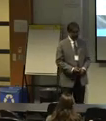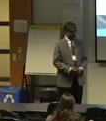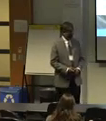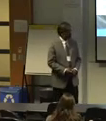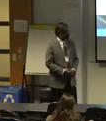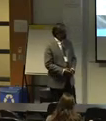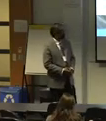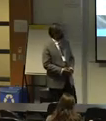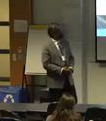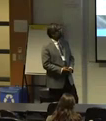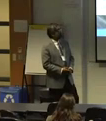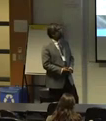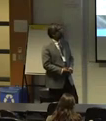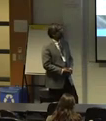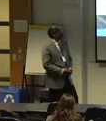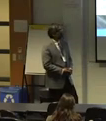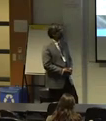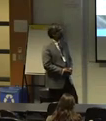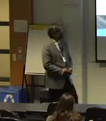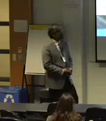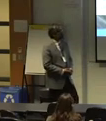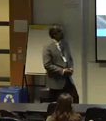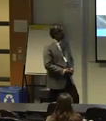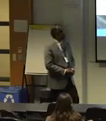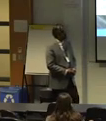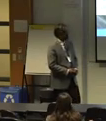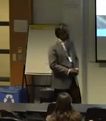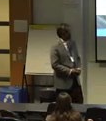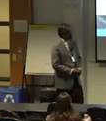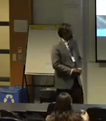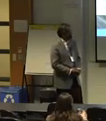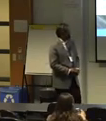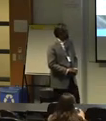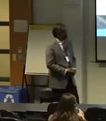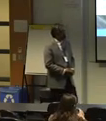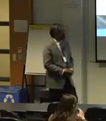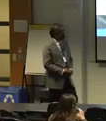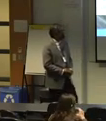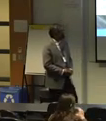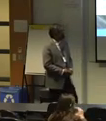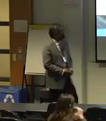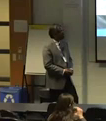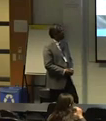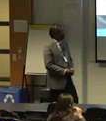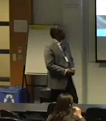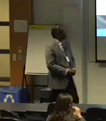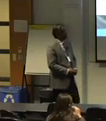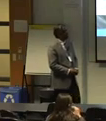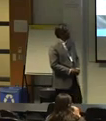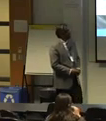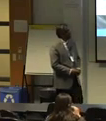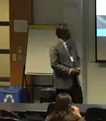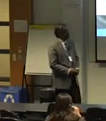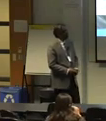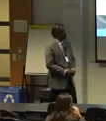at the University of Toronto at the Institute of Biomedical Engineering and Rehabilitation Sciences Institute. The goal of